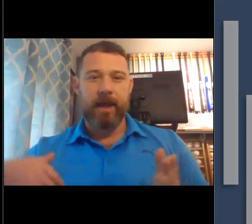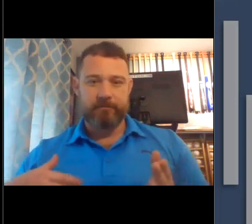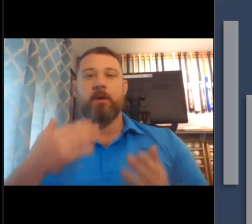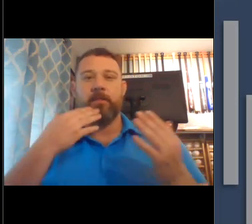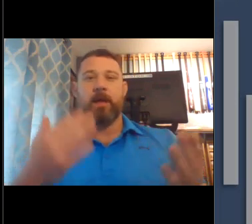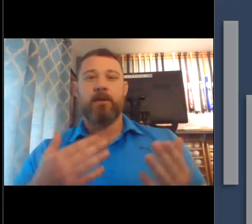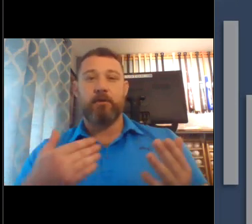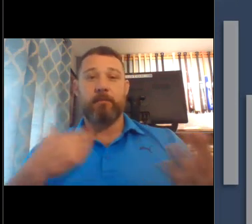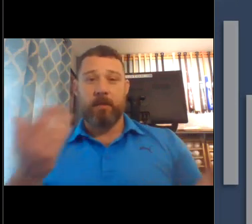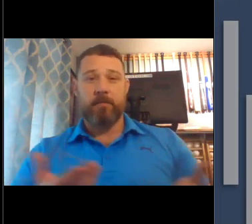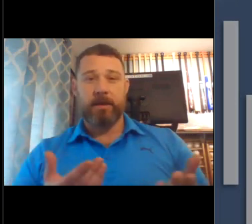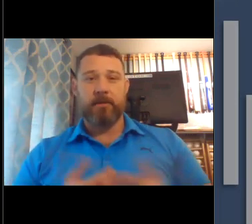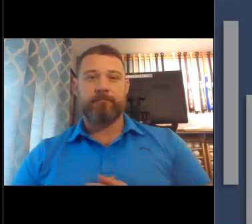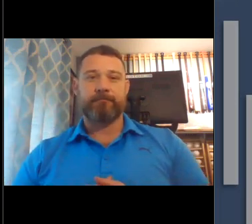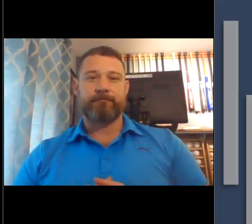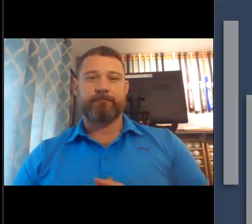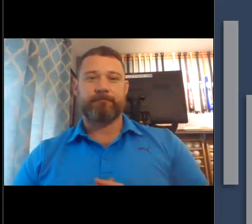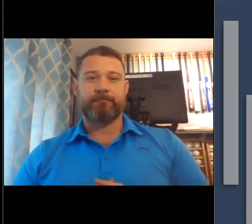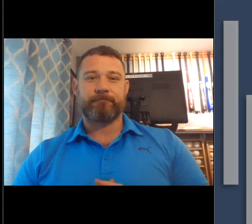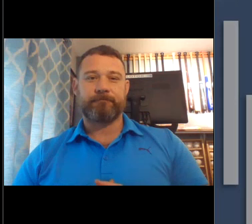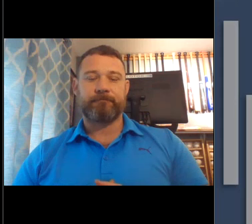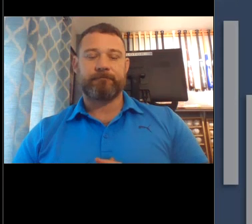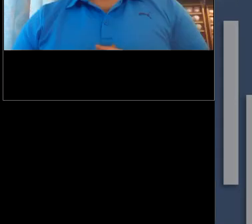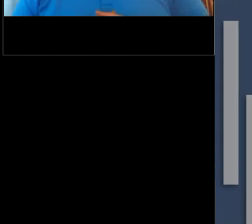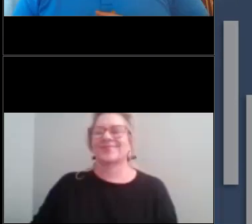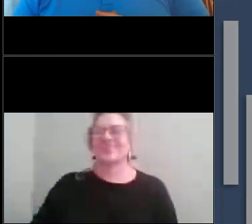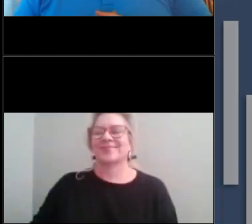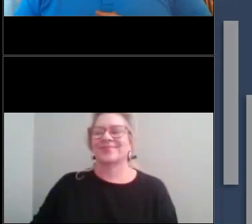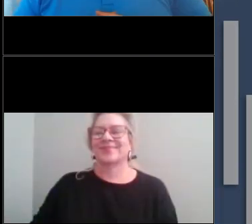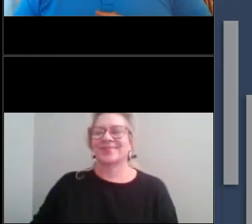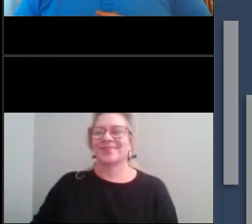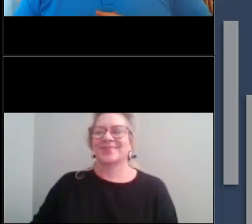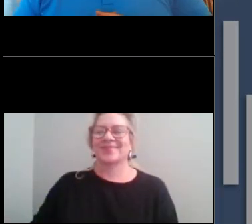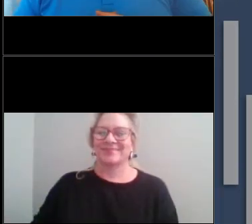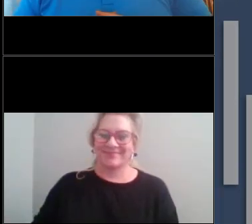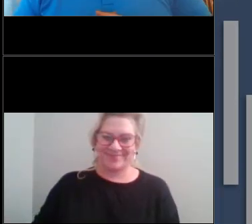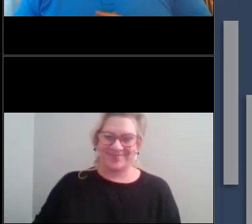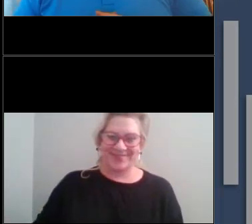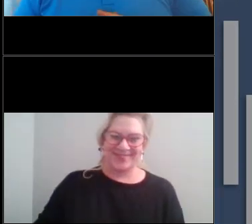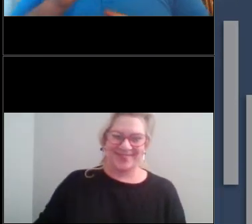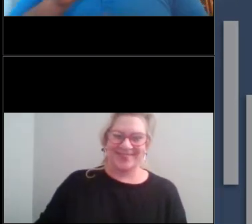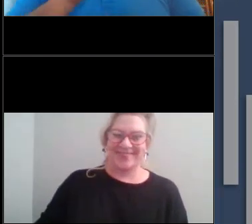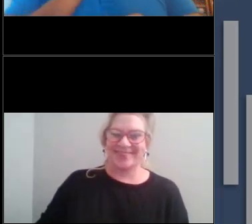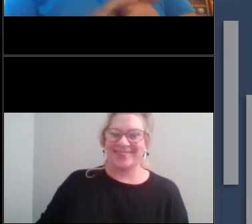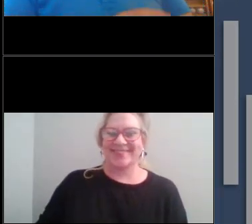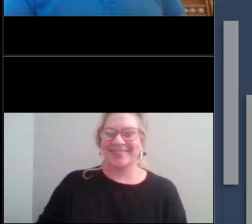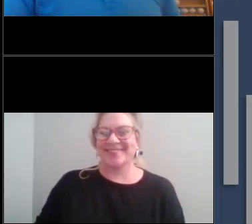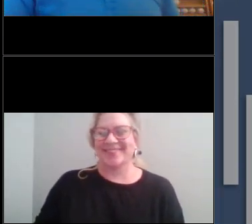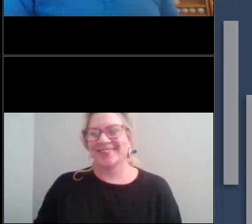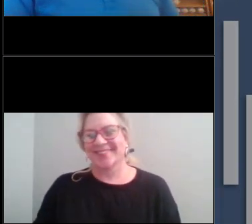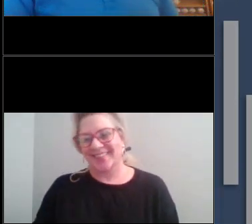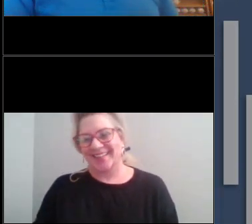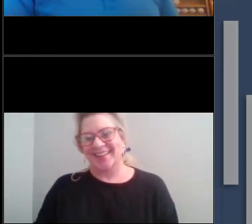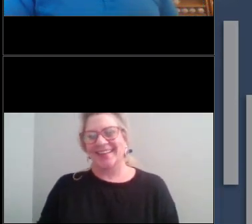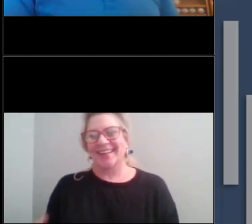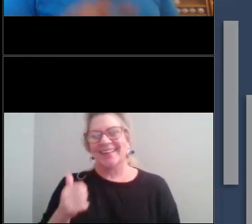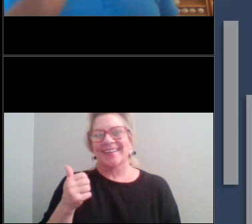Me too. Me too. Cab, wow. That's dedication, right? That's dedication.